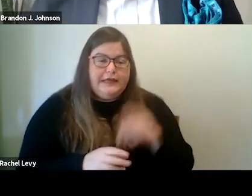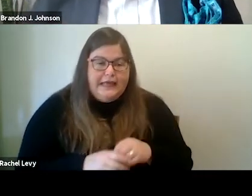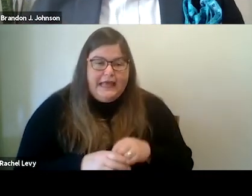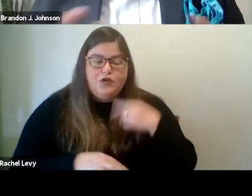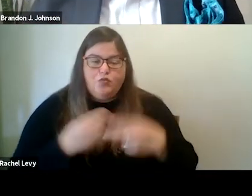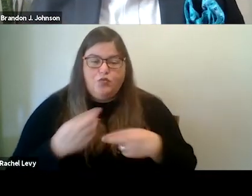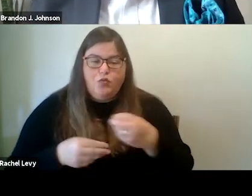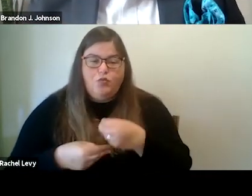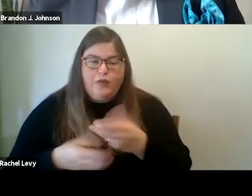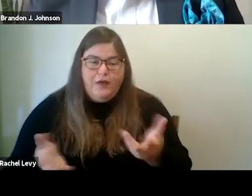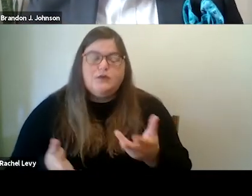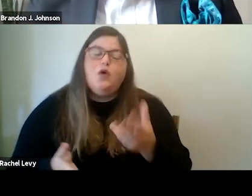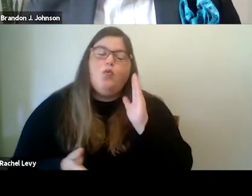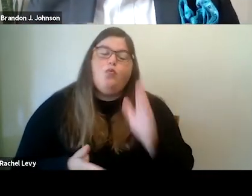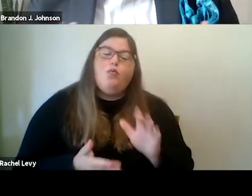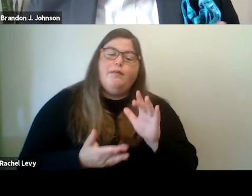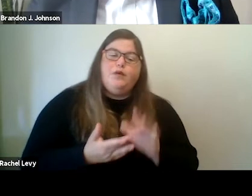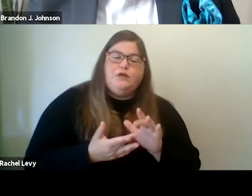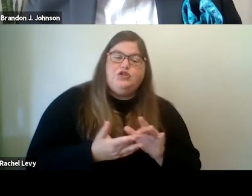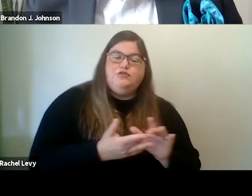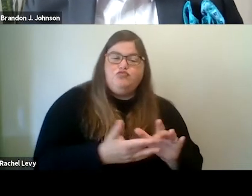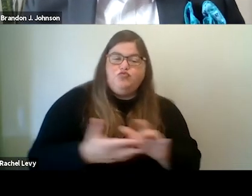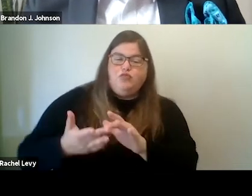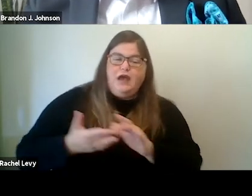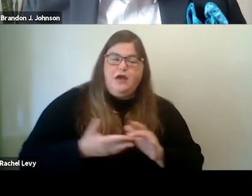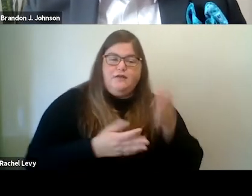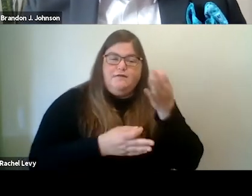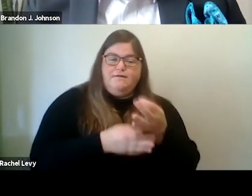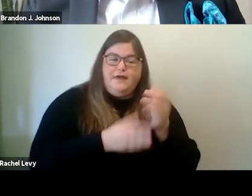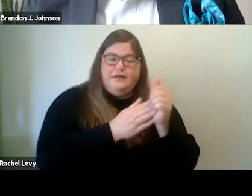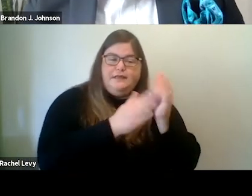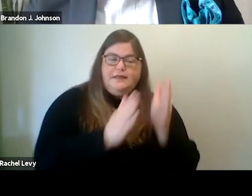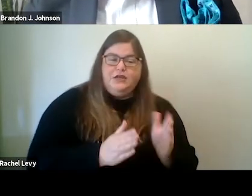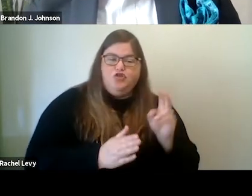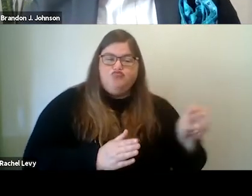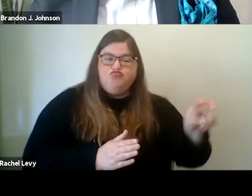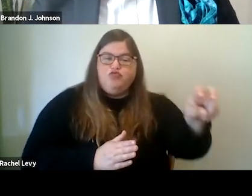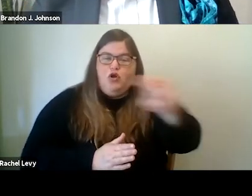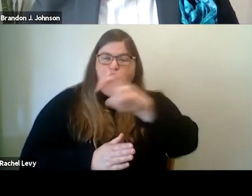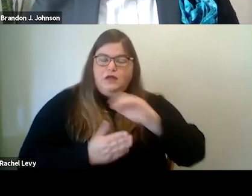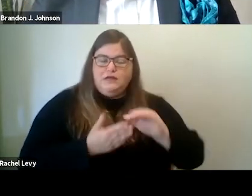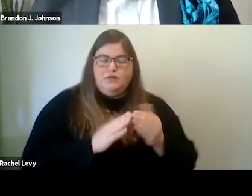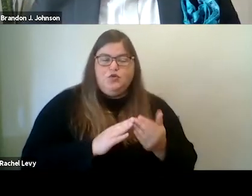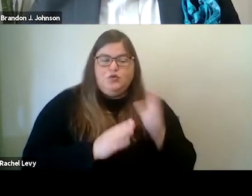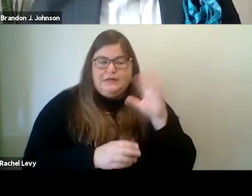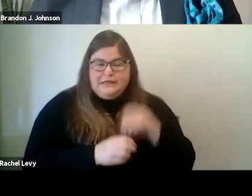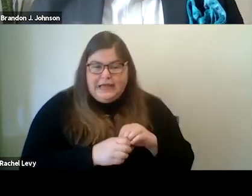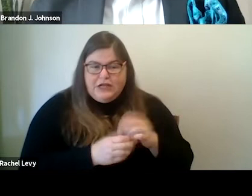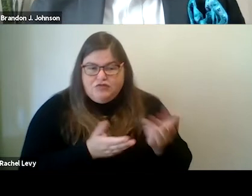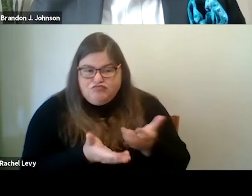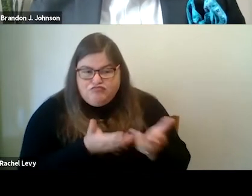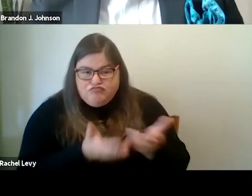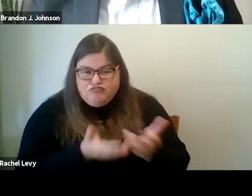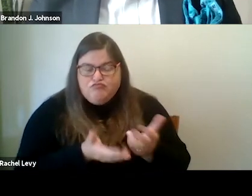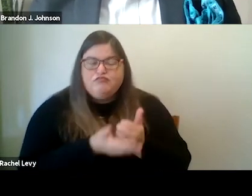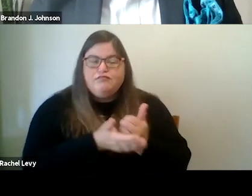we'll be reaching out to faith leaders across a number of faith communities engaging with them and helping them